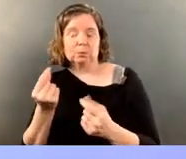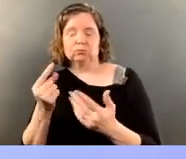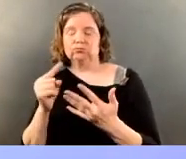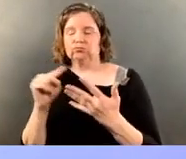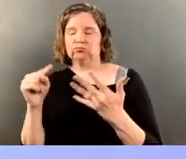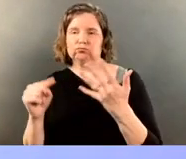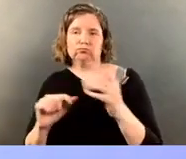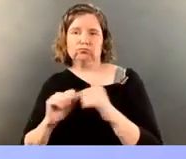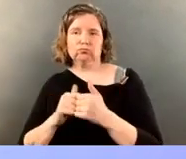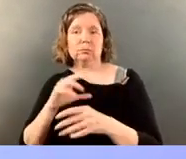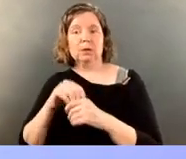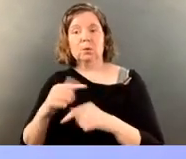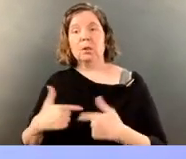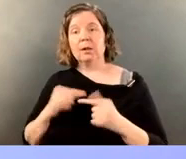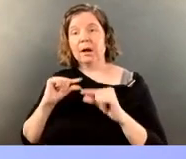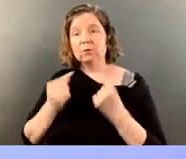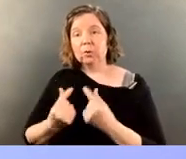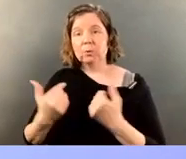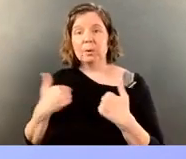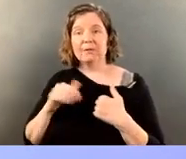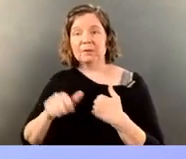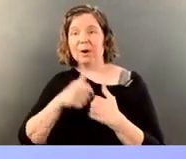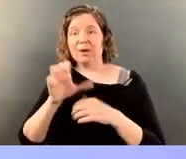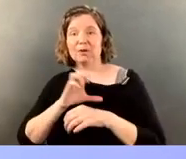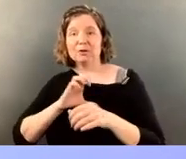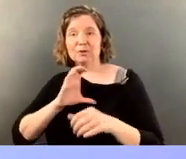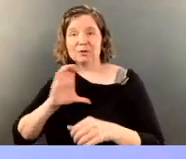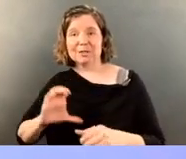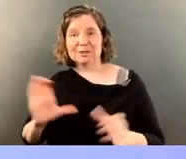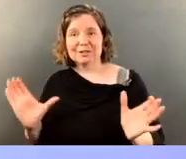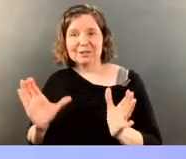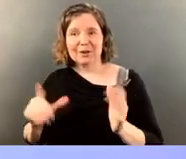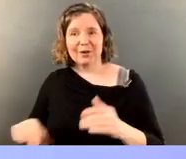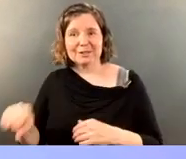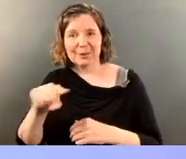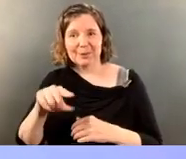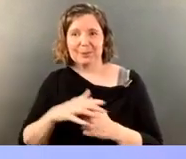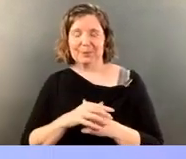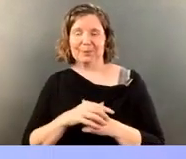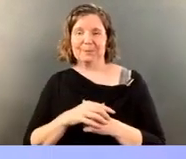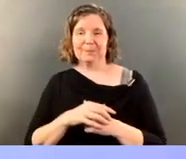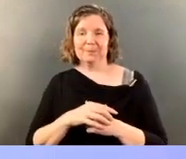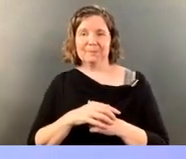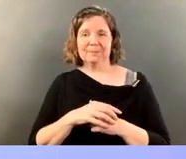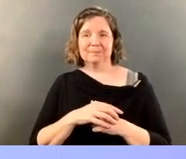explain how to get into a life group where you can have some other Christians encourage you.